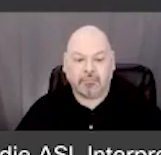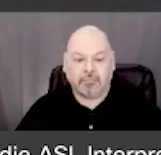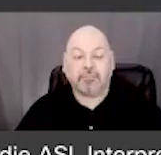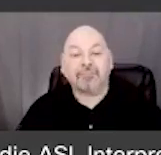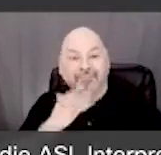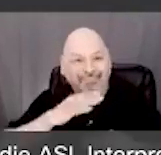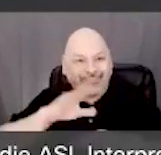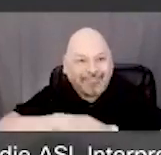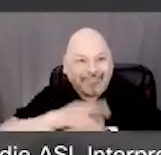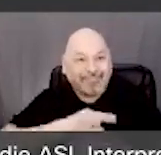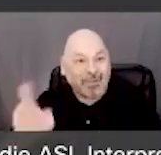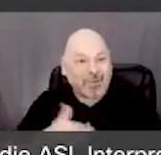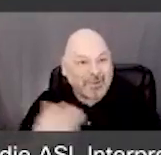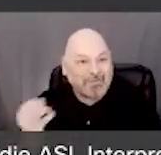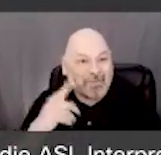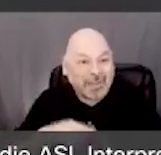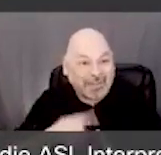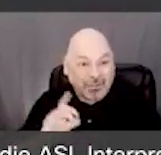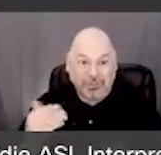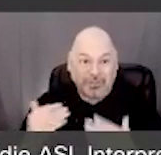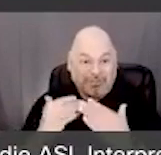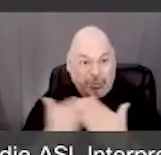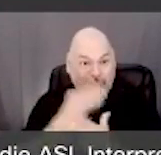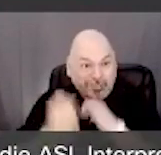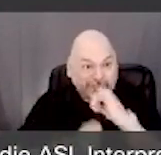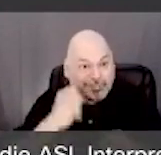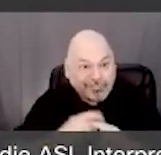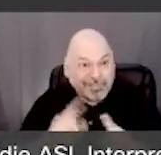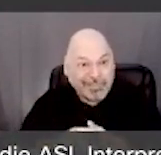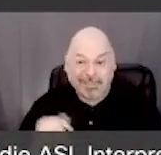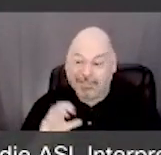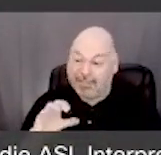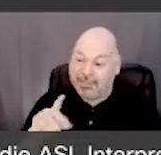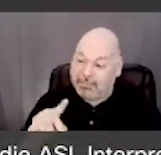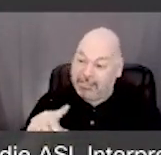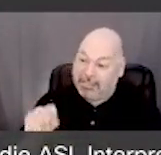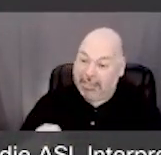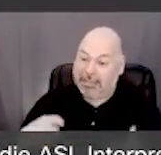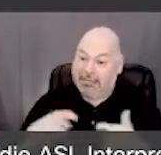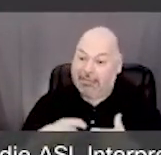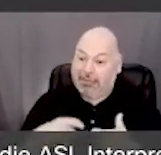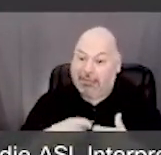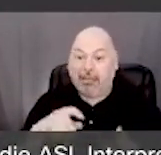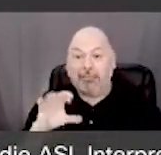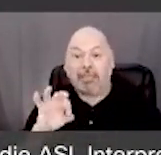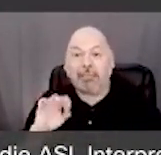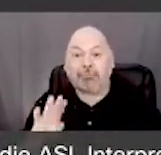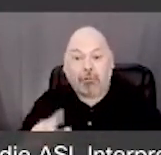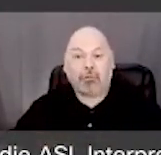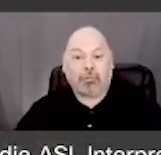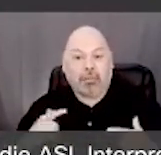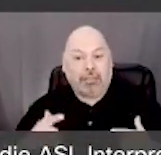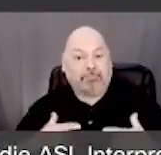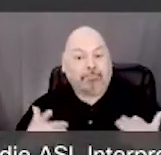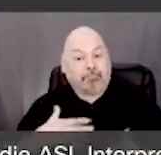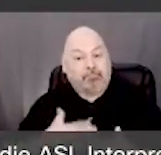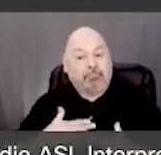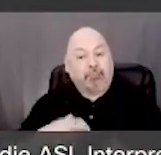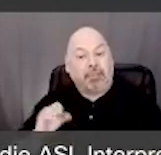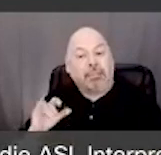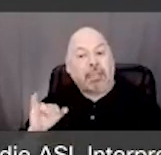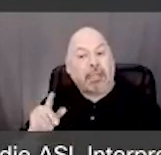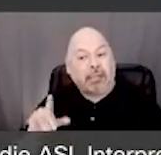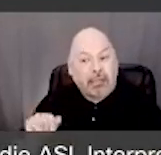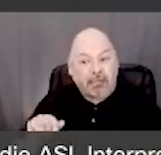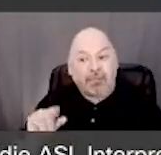Good afternoon. Welcome back to a new year and our CPS Energy Facebook Live event. My name is Sylvia